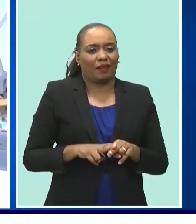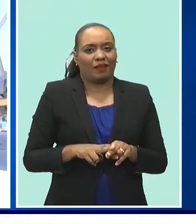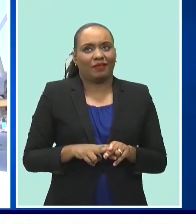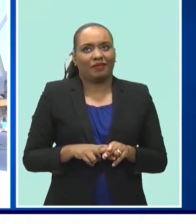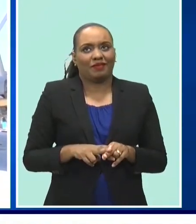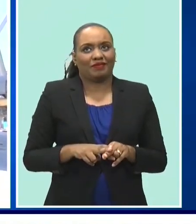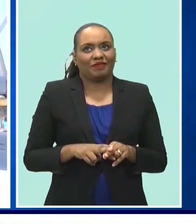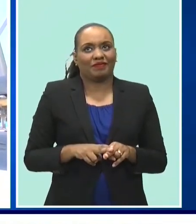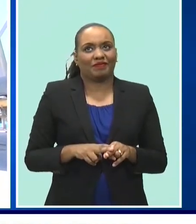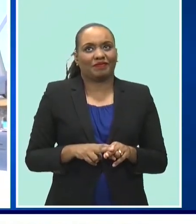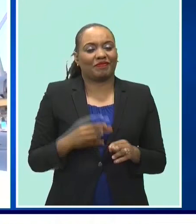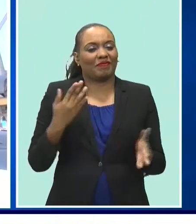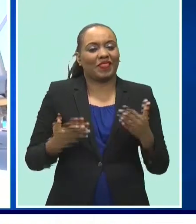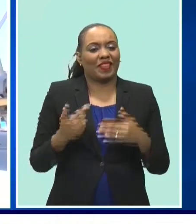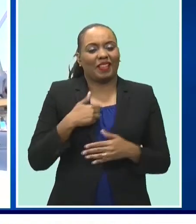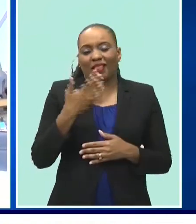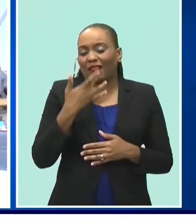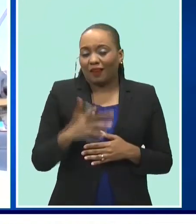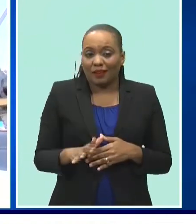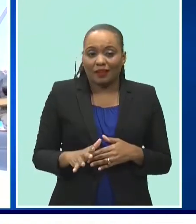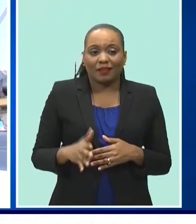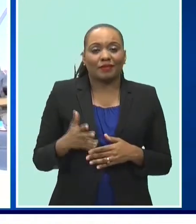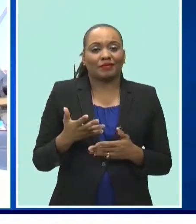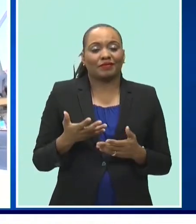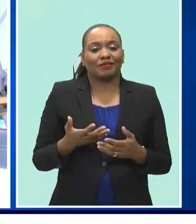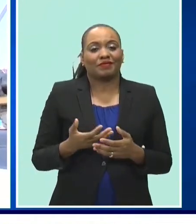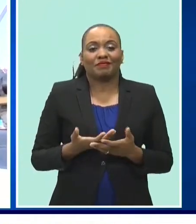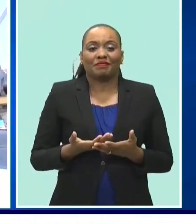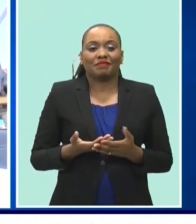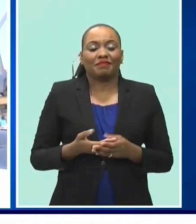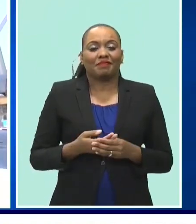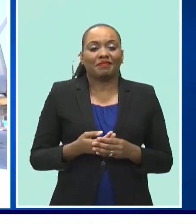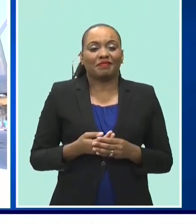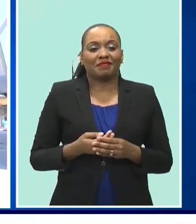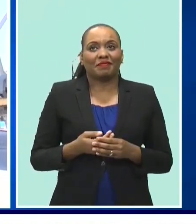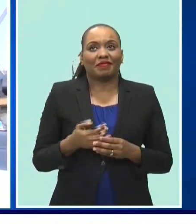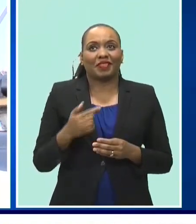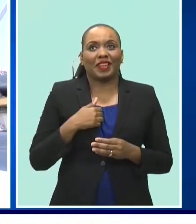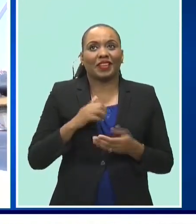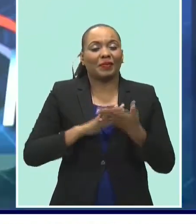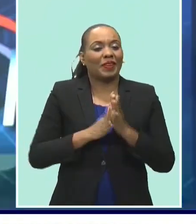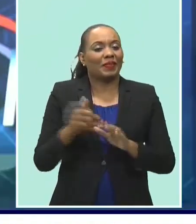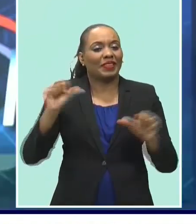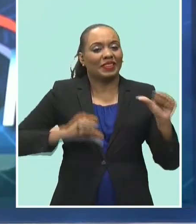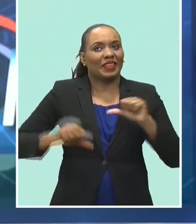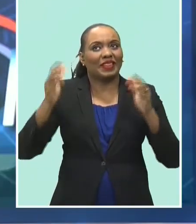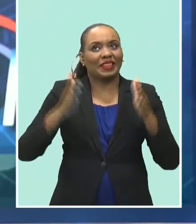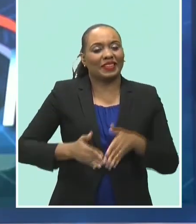maybe, if I'm lucky, I might be able to be one of the scientists one day.